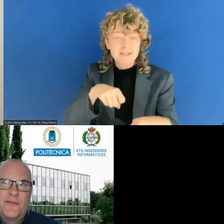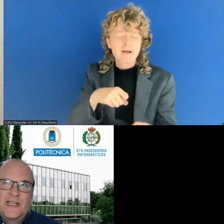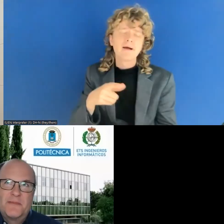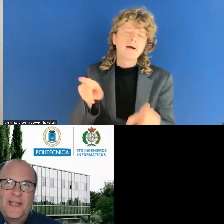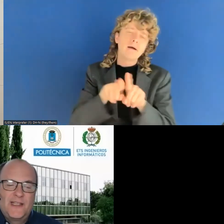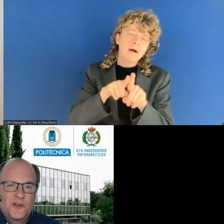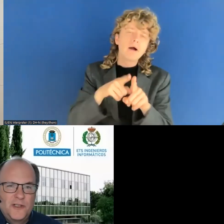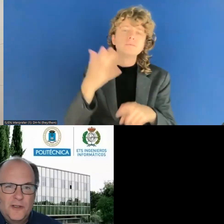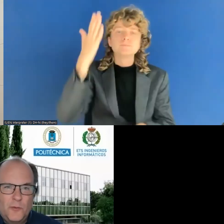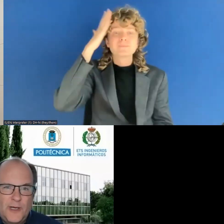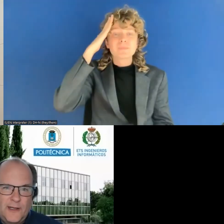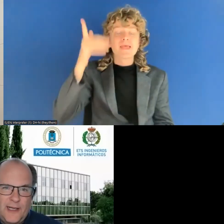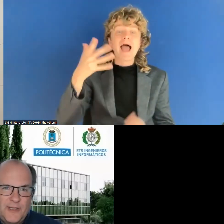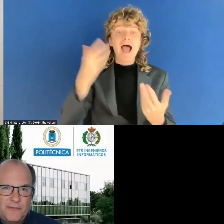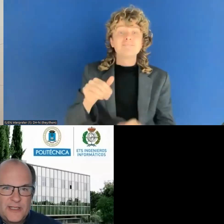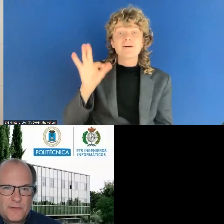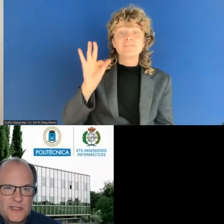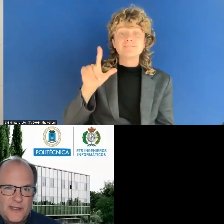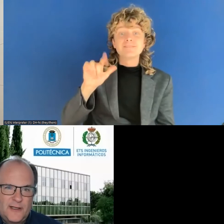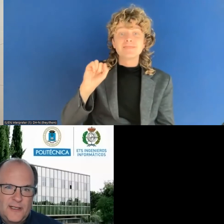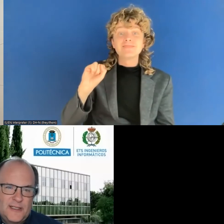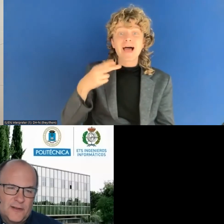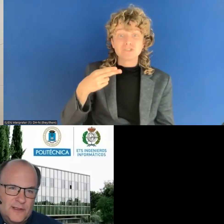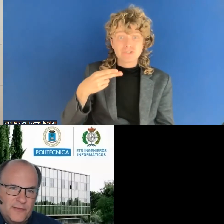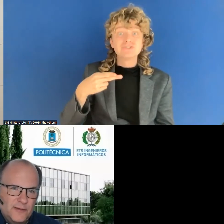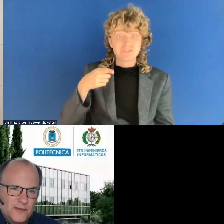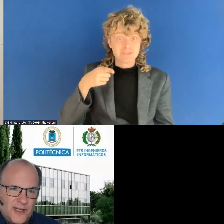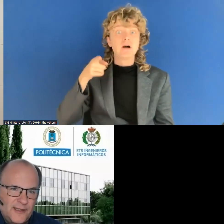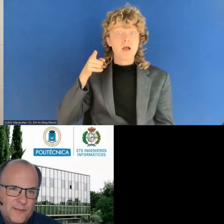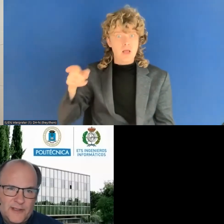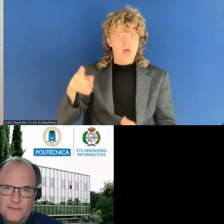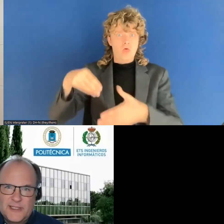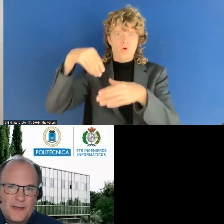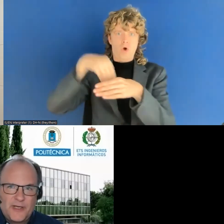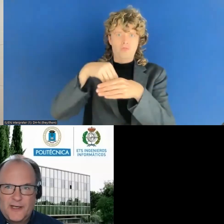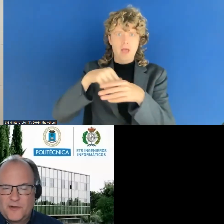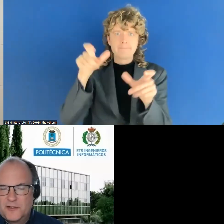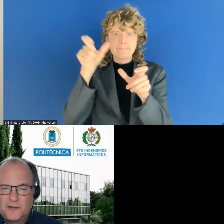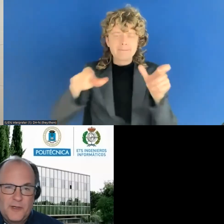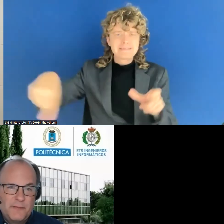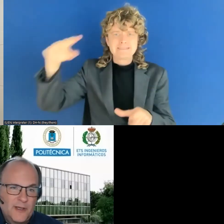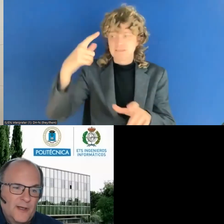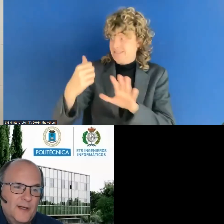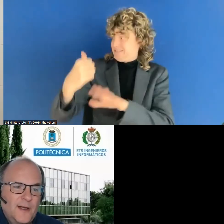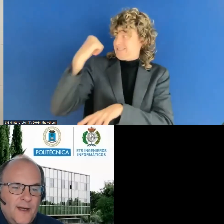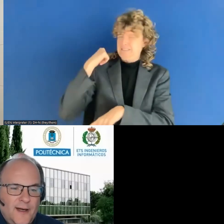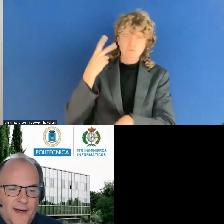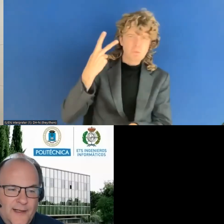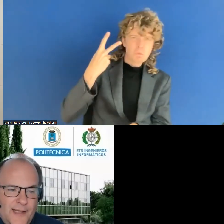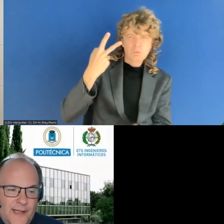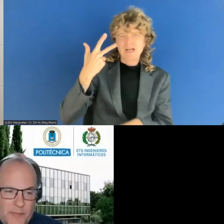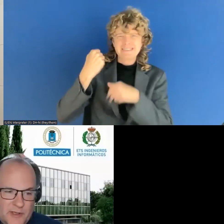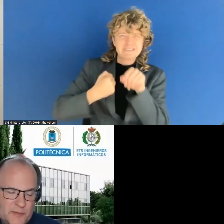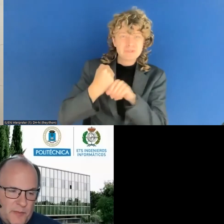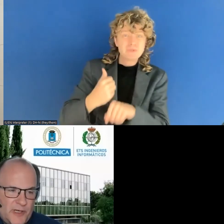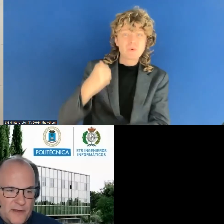made Flash mandatory. No one claimed that Flash was either easy or difficult to handle, but it was happening across all the web. And it